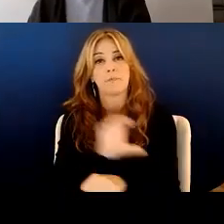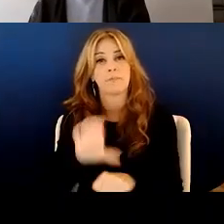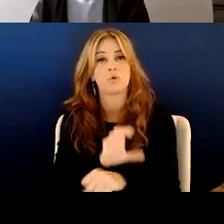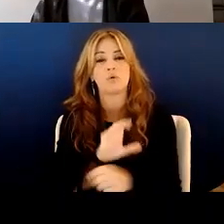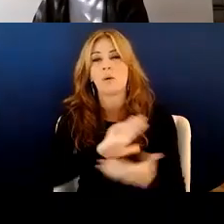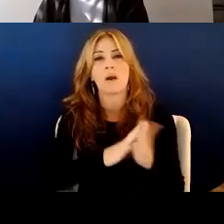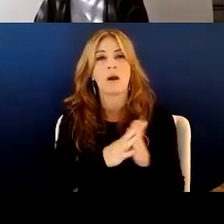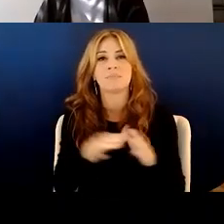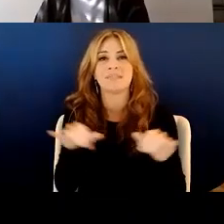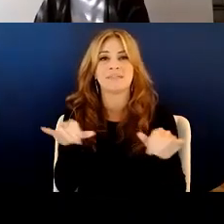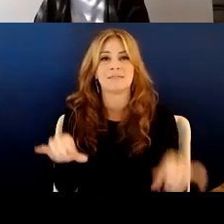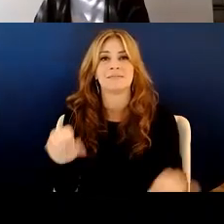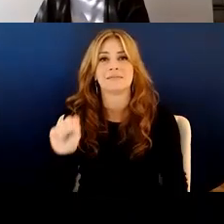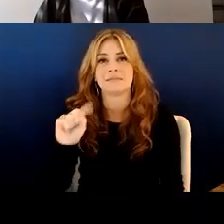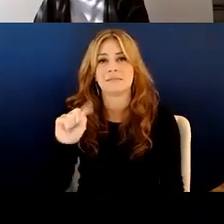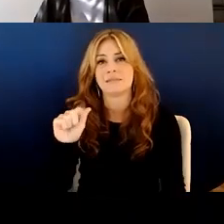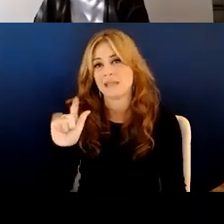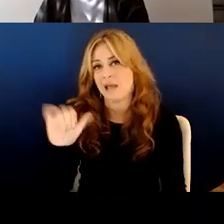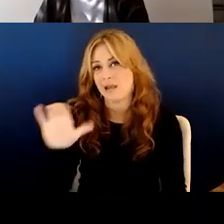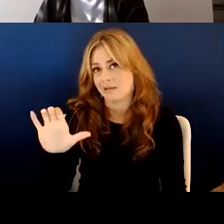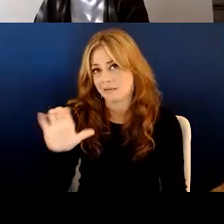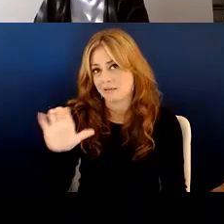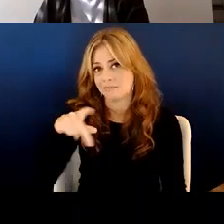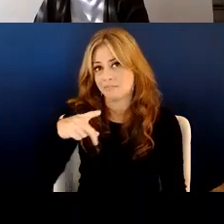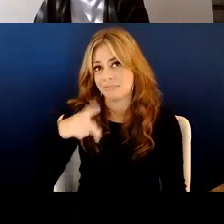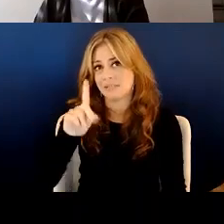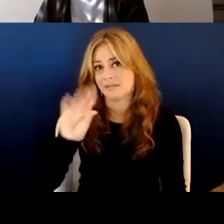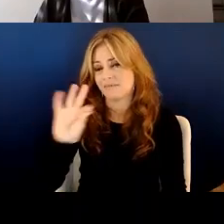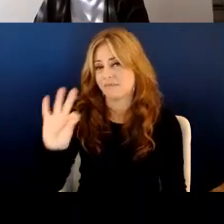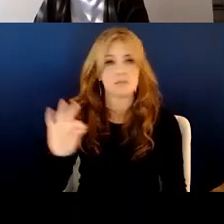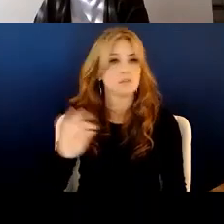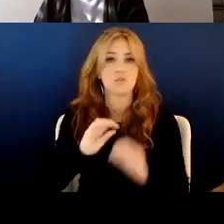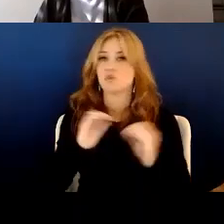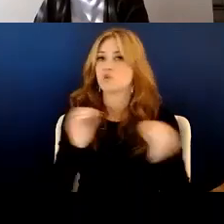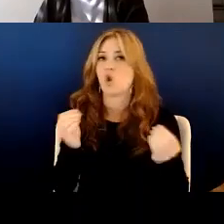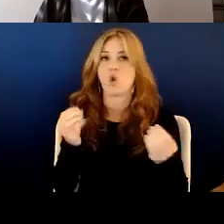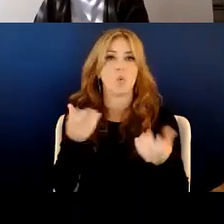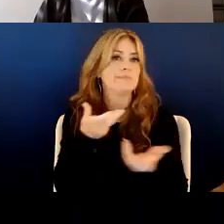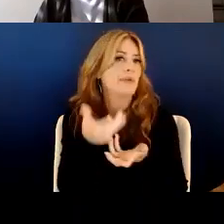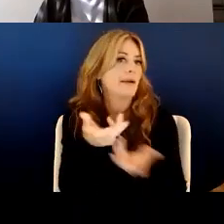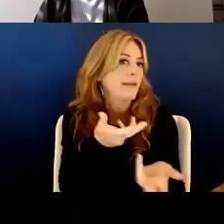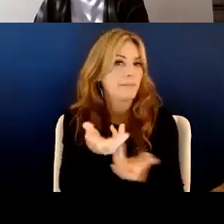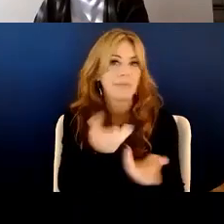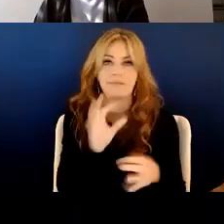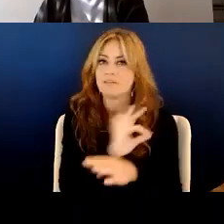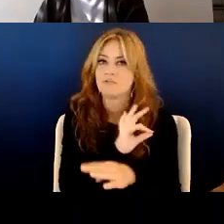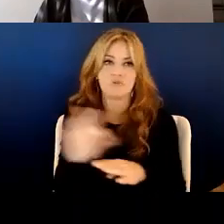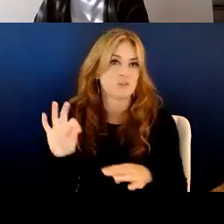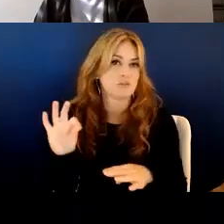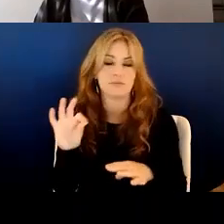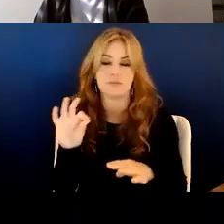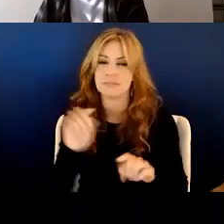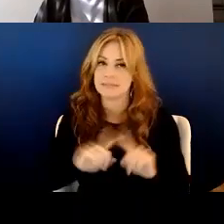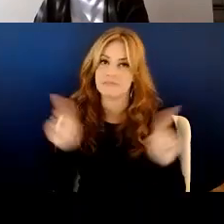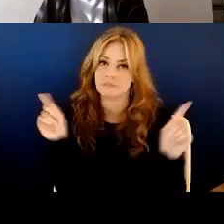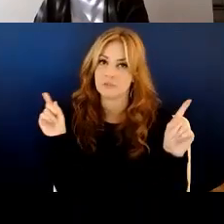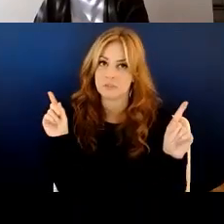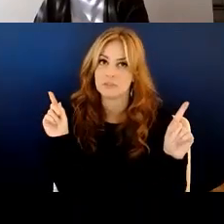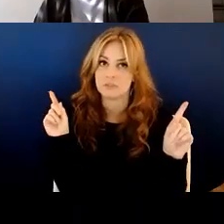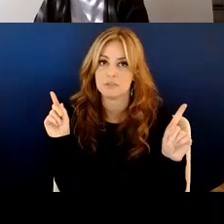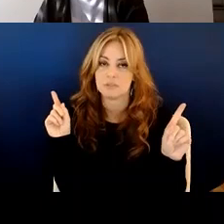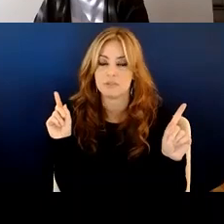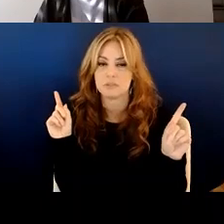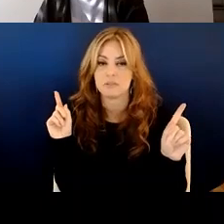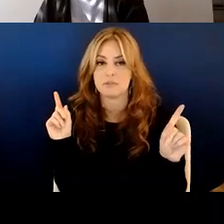static PDF. So you have none of the dynamic functionality of the poster. All you have is